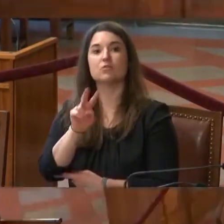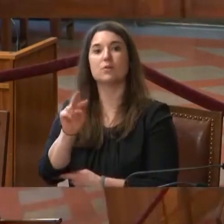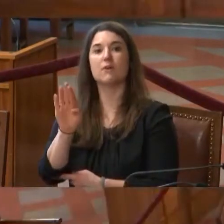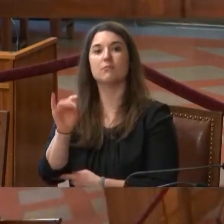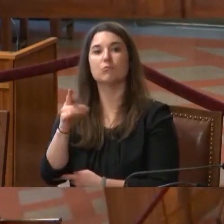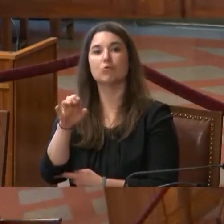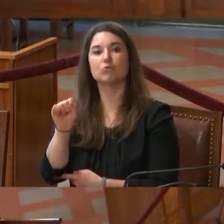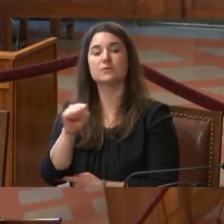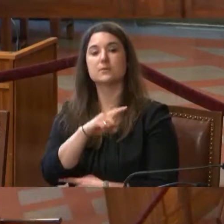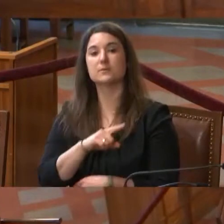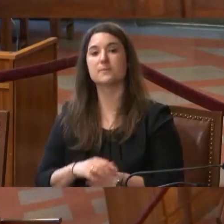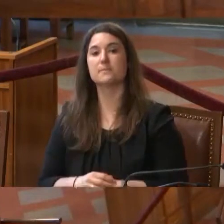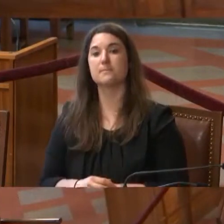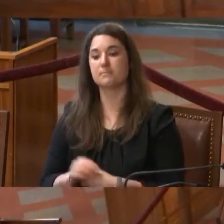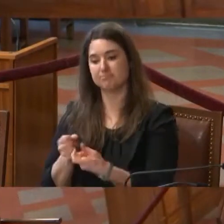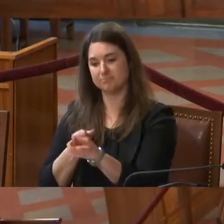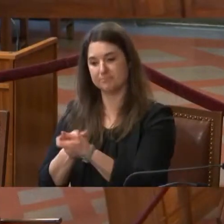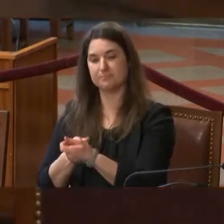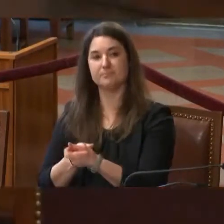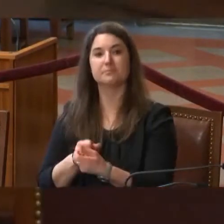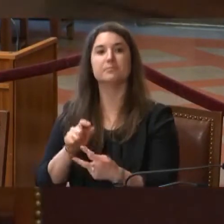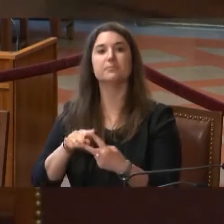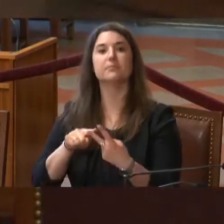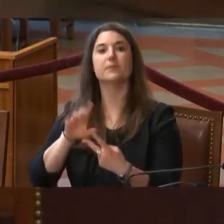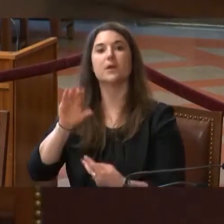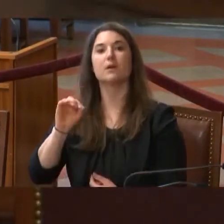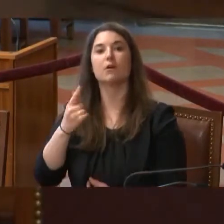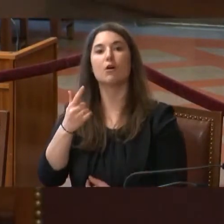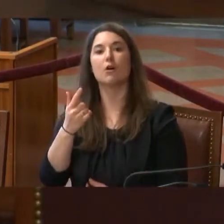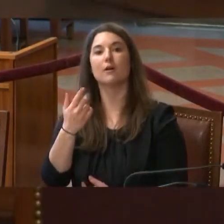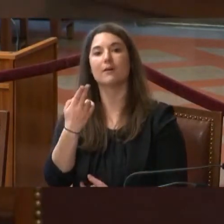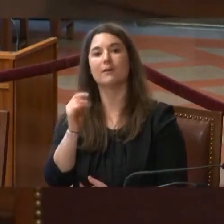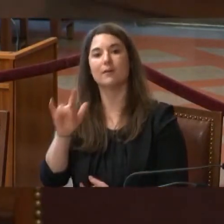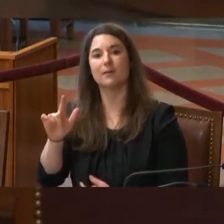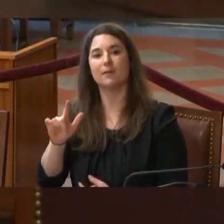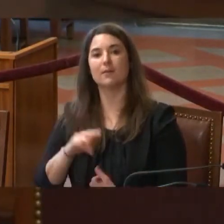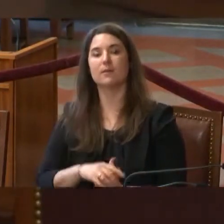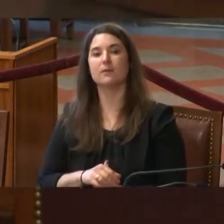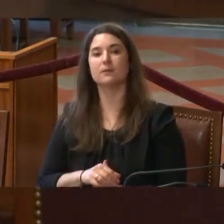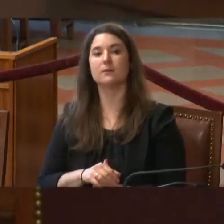Burgess. Aye. Mr. Coghill.